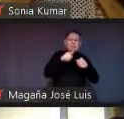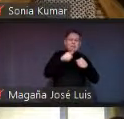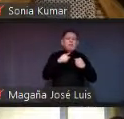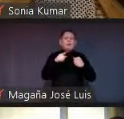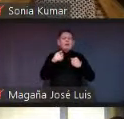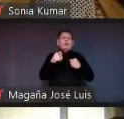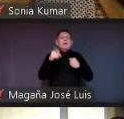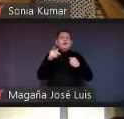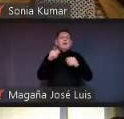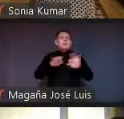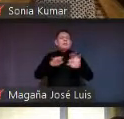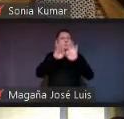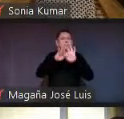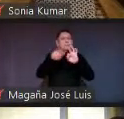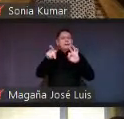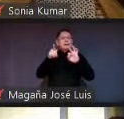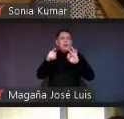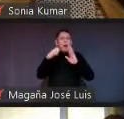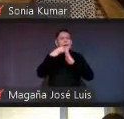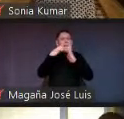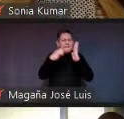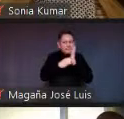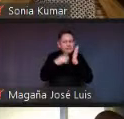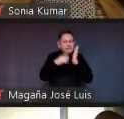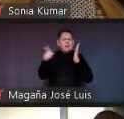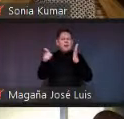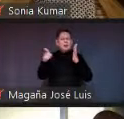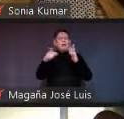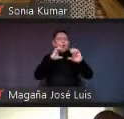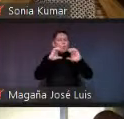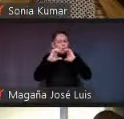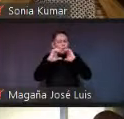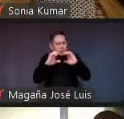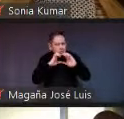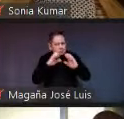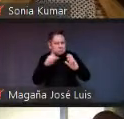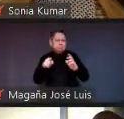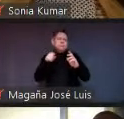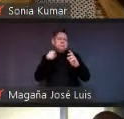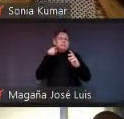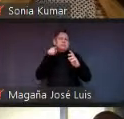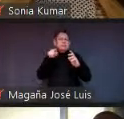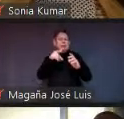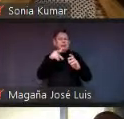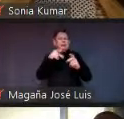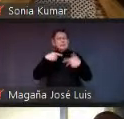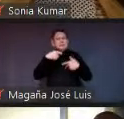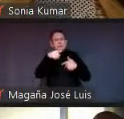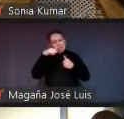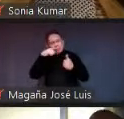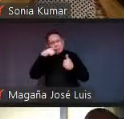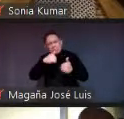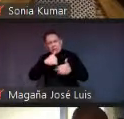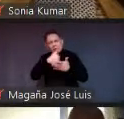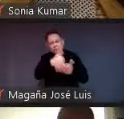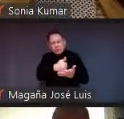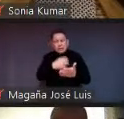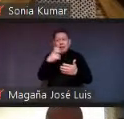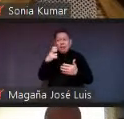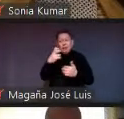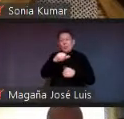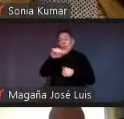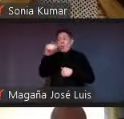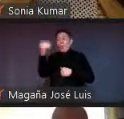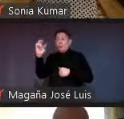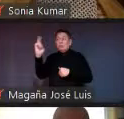the importance of ethics and population health, and complexity and uncertainty and decision-making in a